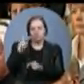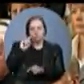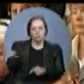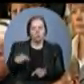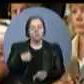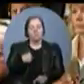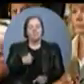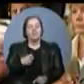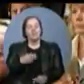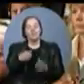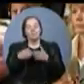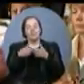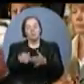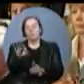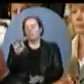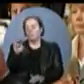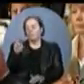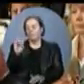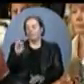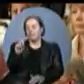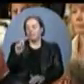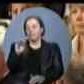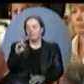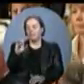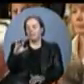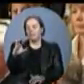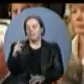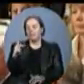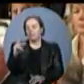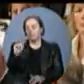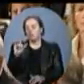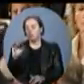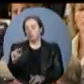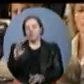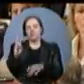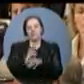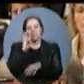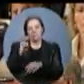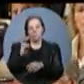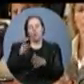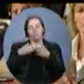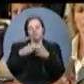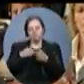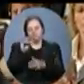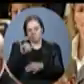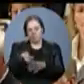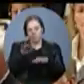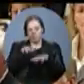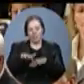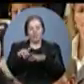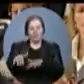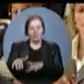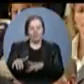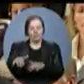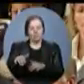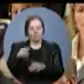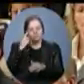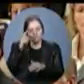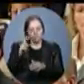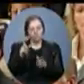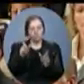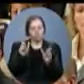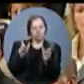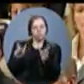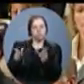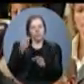mission in the NATO-led fleet to fight piracy in and around the Arabian Sea. The Fredericton will follow the good work done by her sister ships, the Ville de